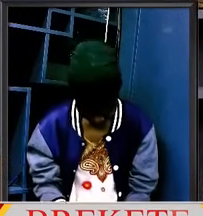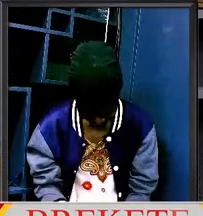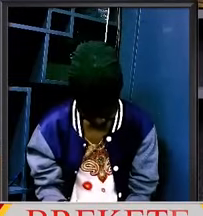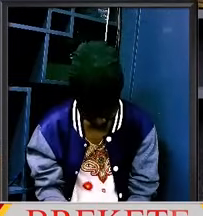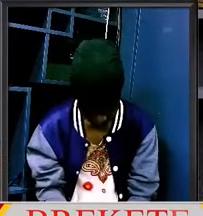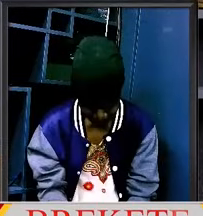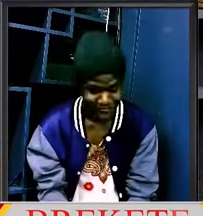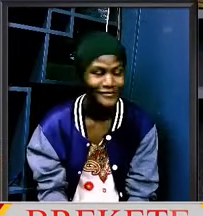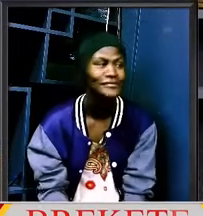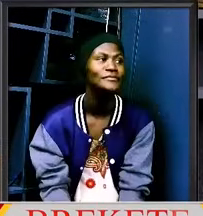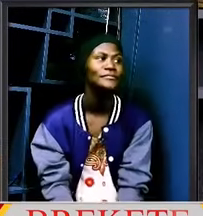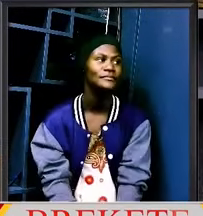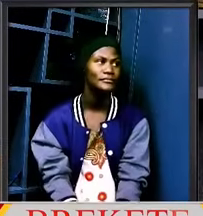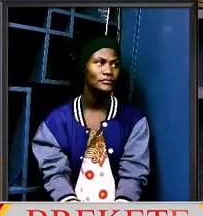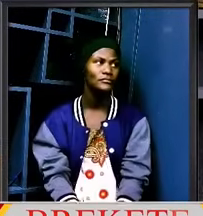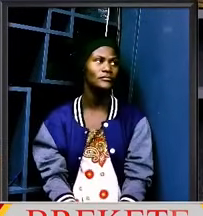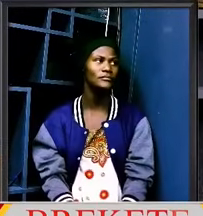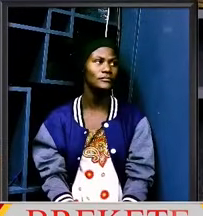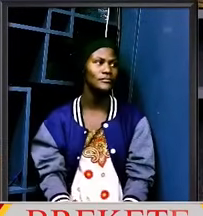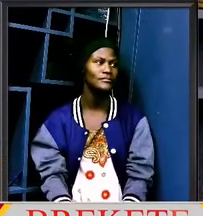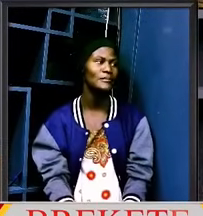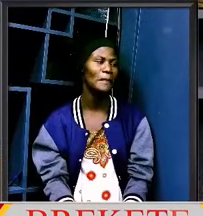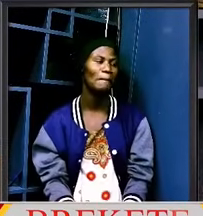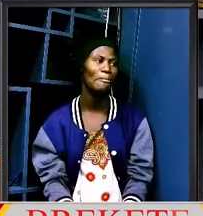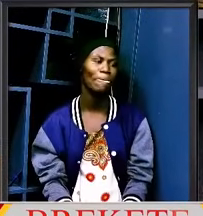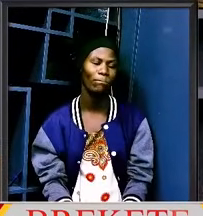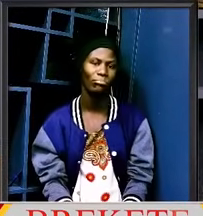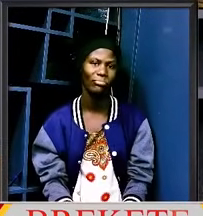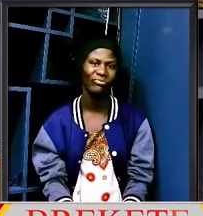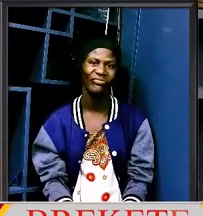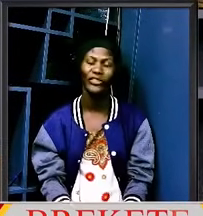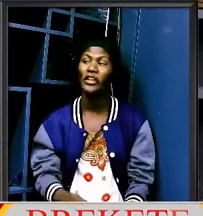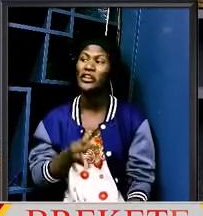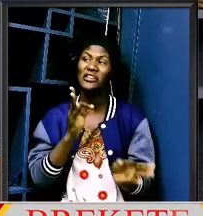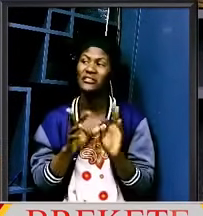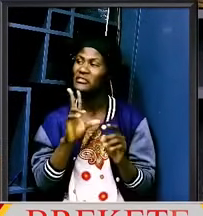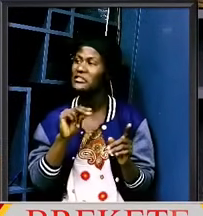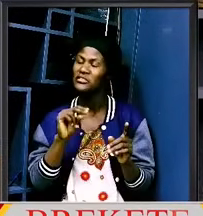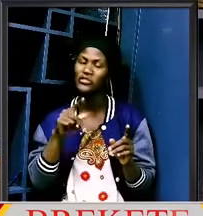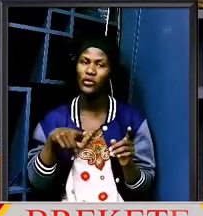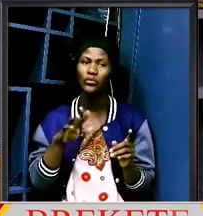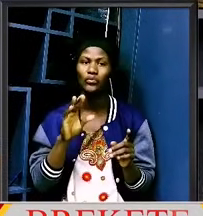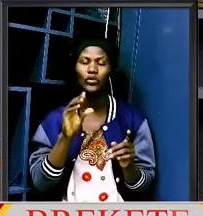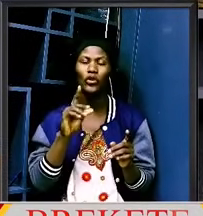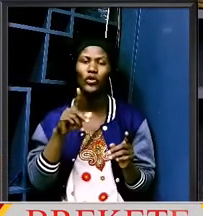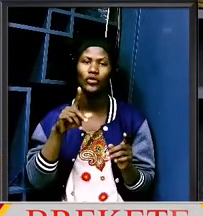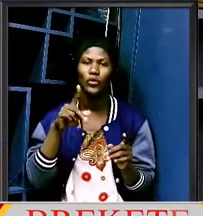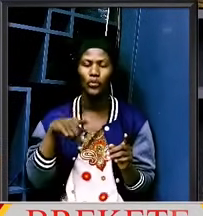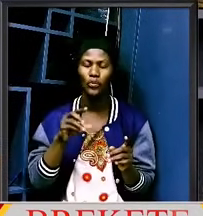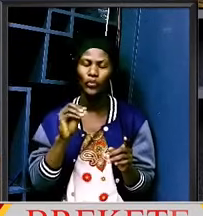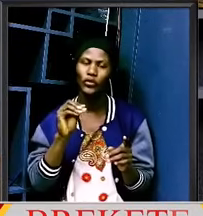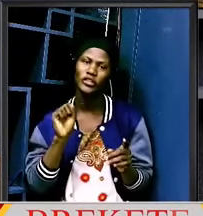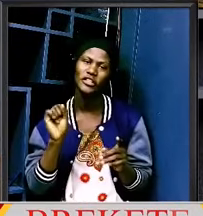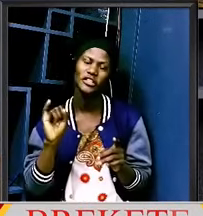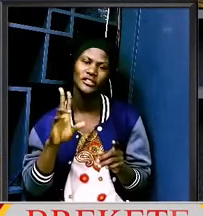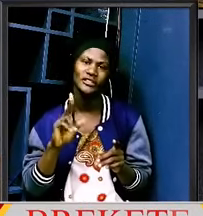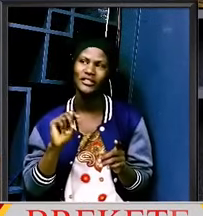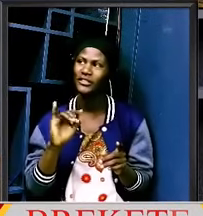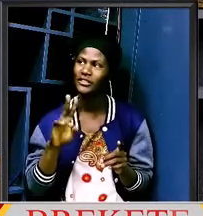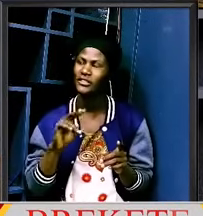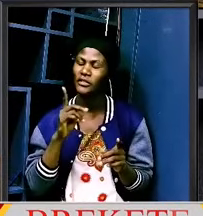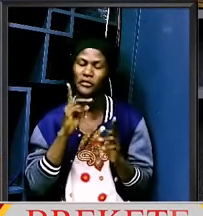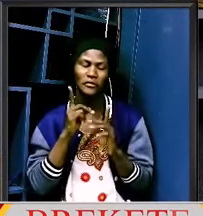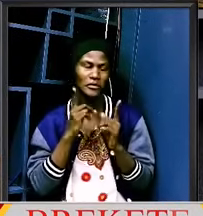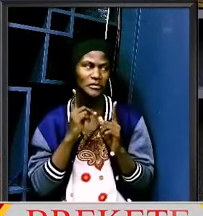say, yeah, in good contact. If there is no progress, if there is no positive distance.